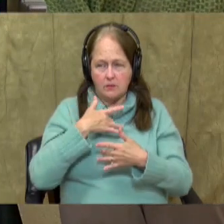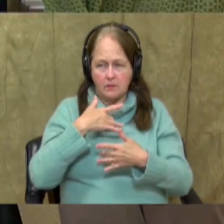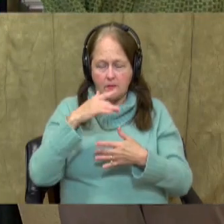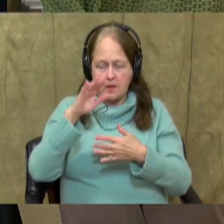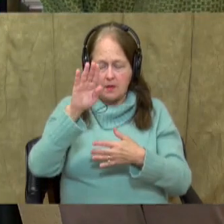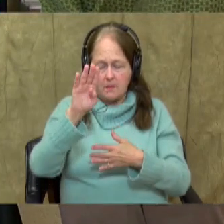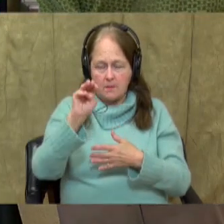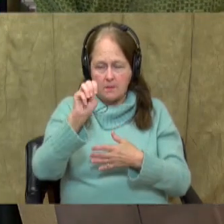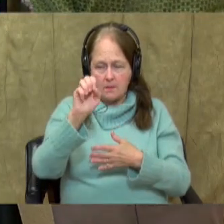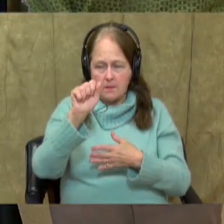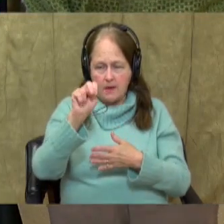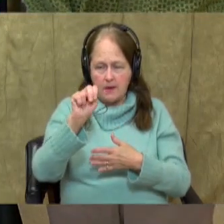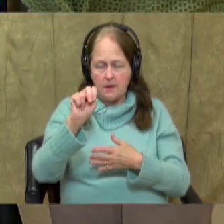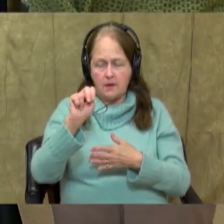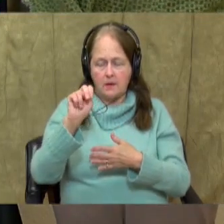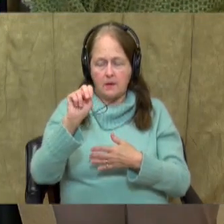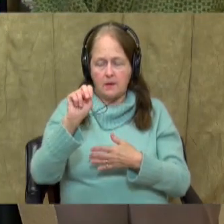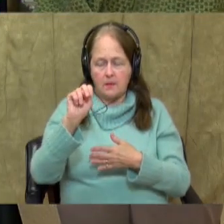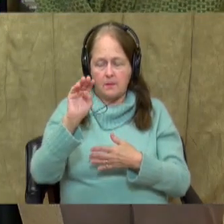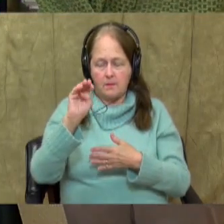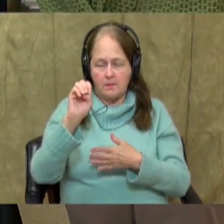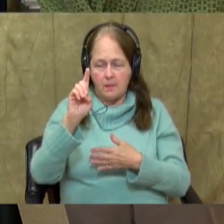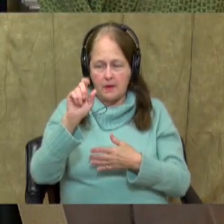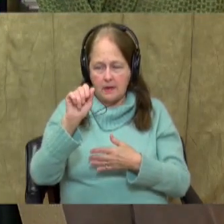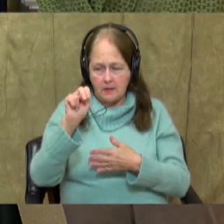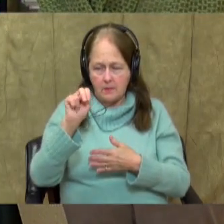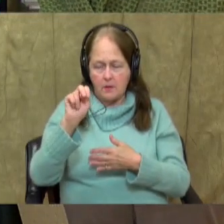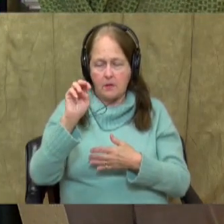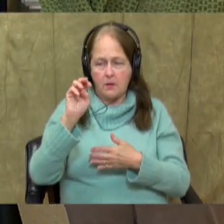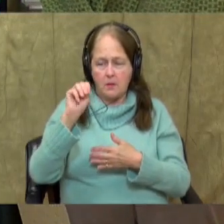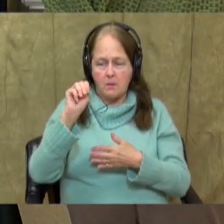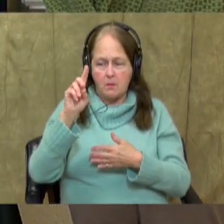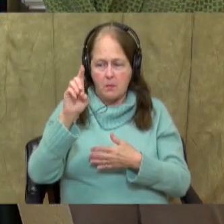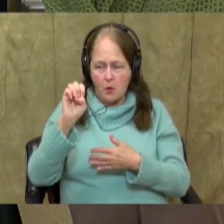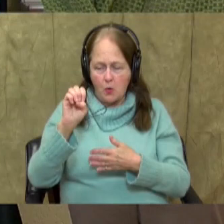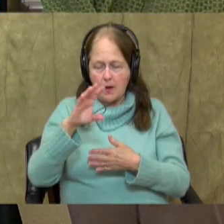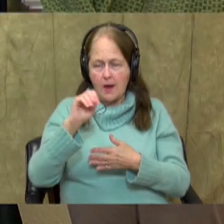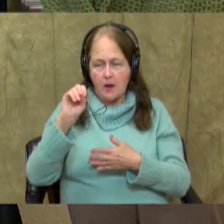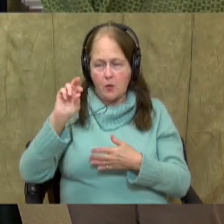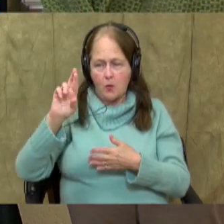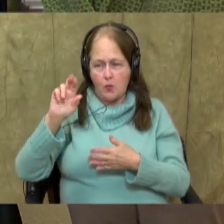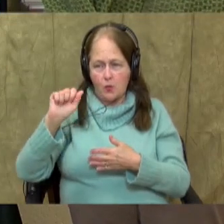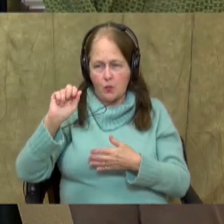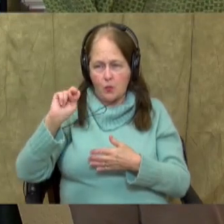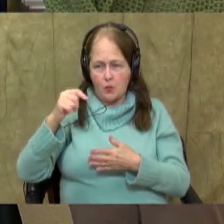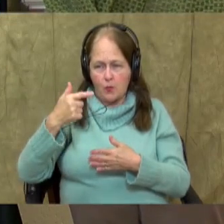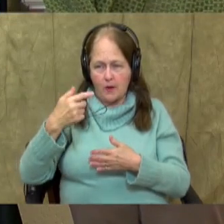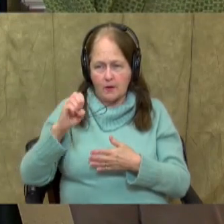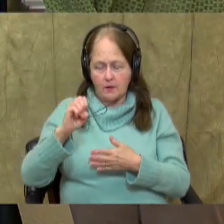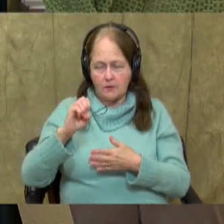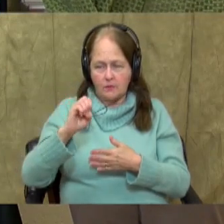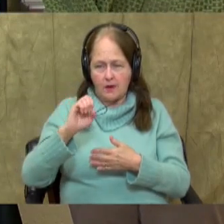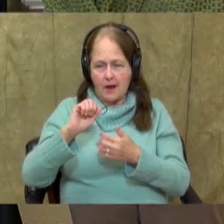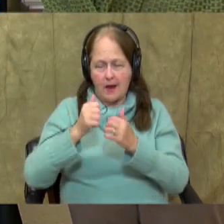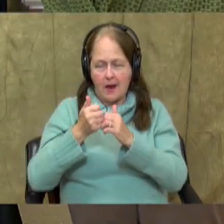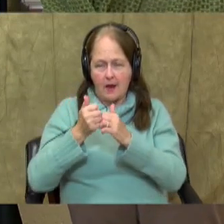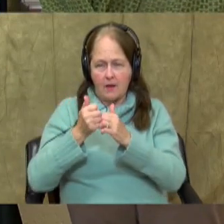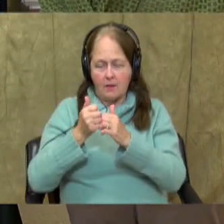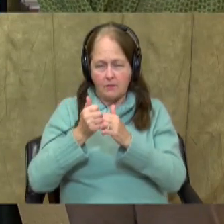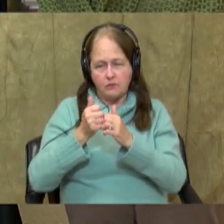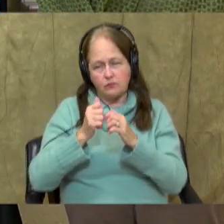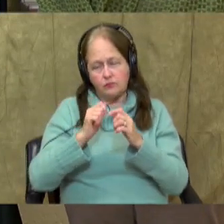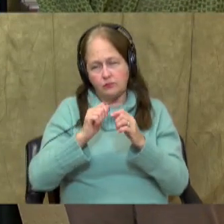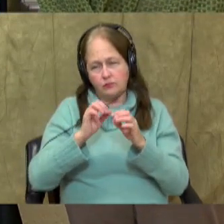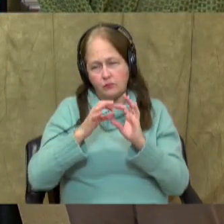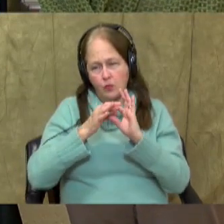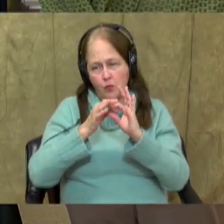median, mode, and range. We are going to be discussing these things, how they relate to statistical questioning, and